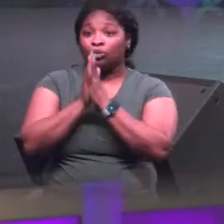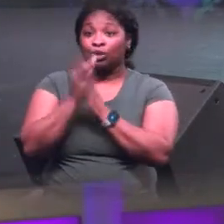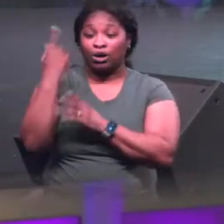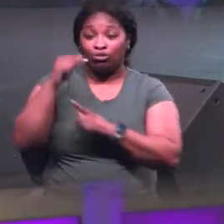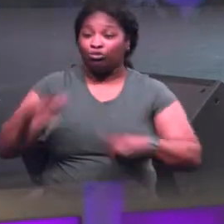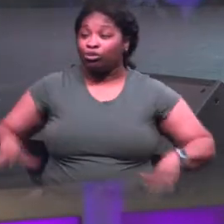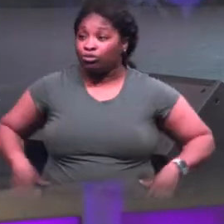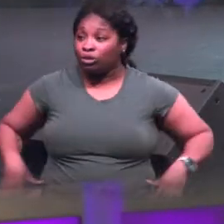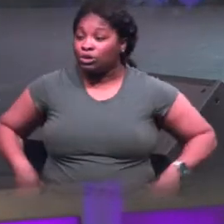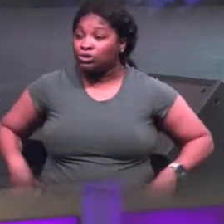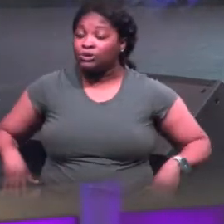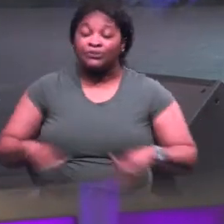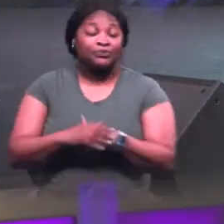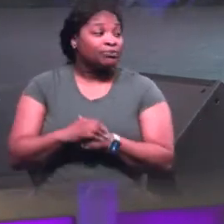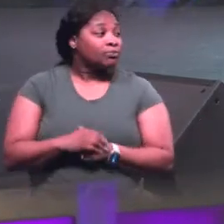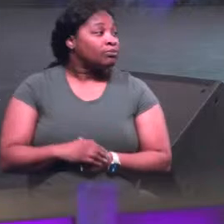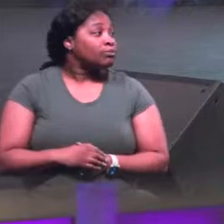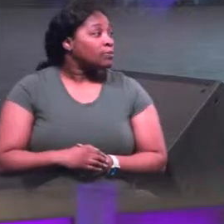Russia.